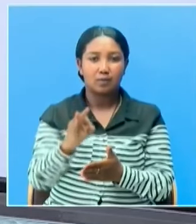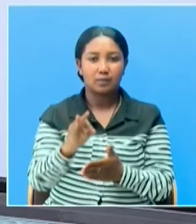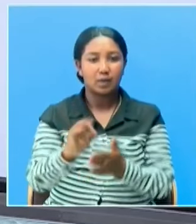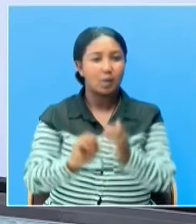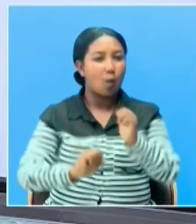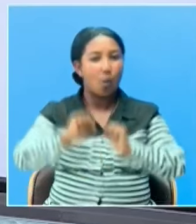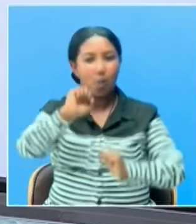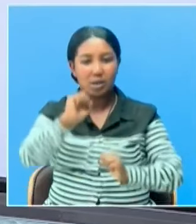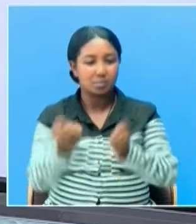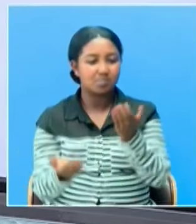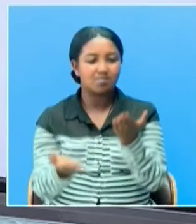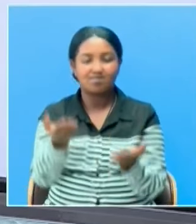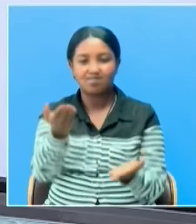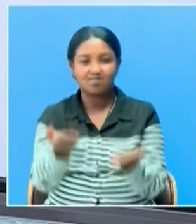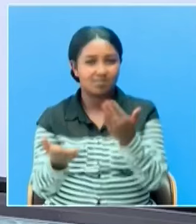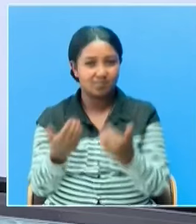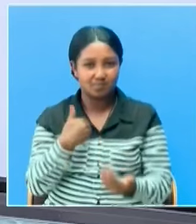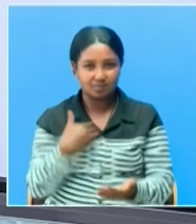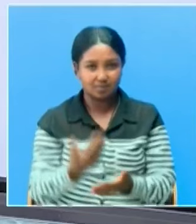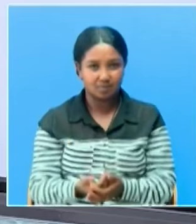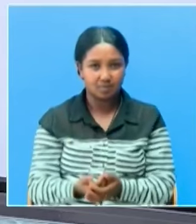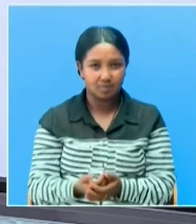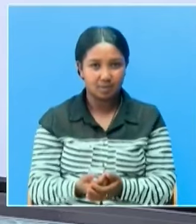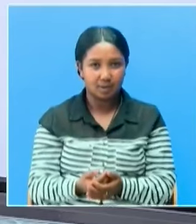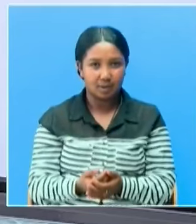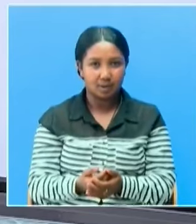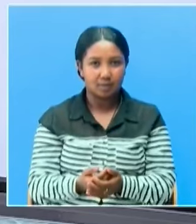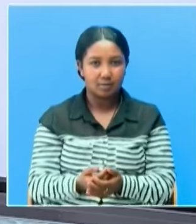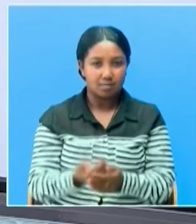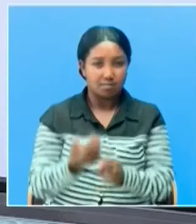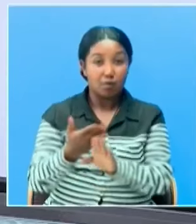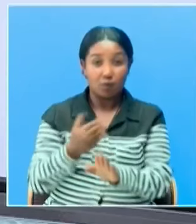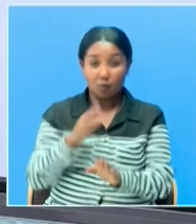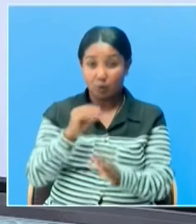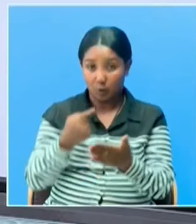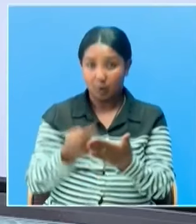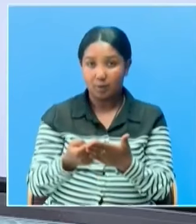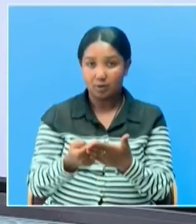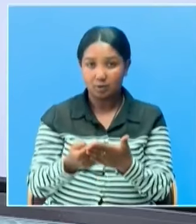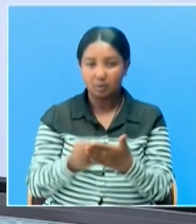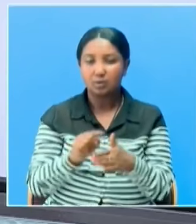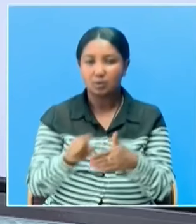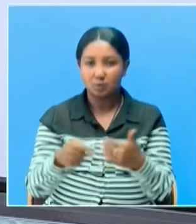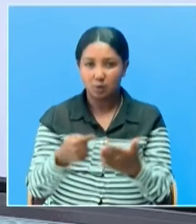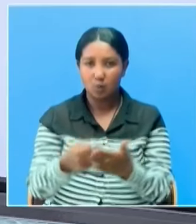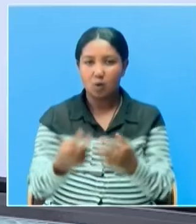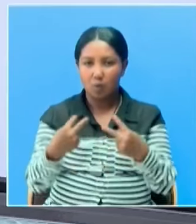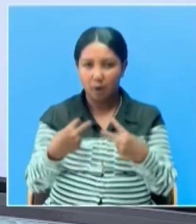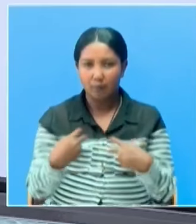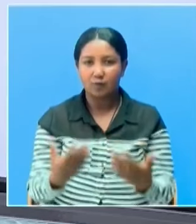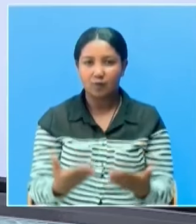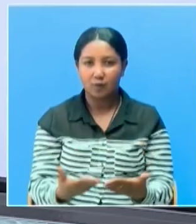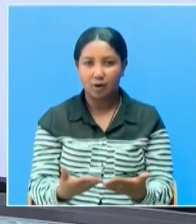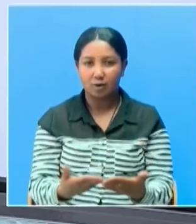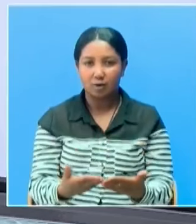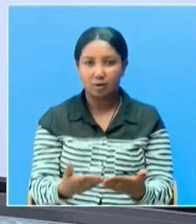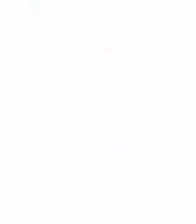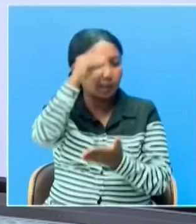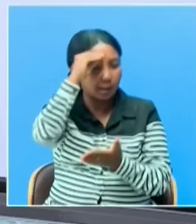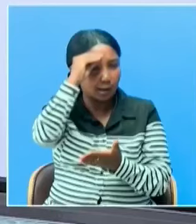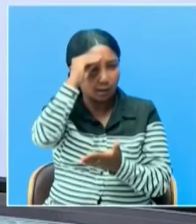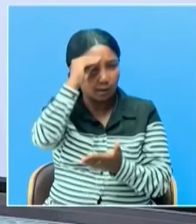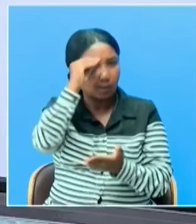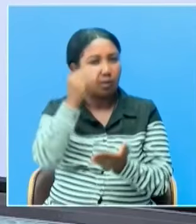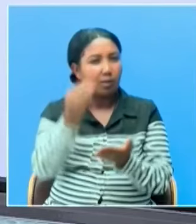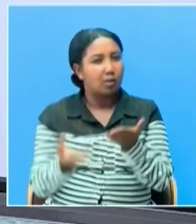degrees of comparison. Before we talk about that, so we have to have our own objectives